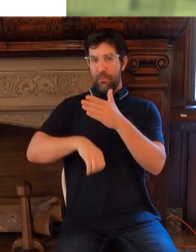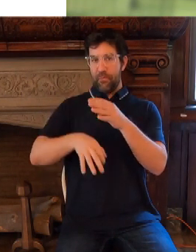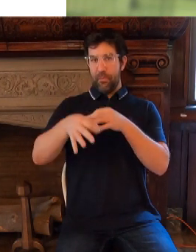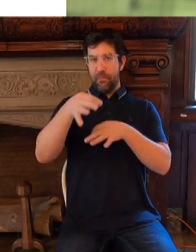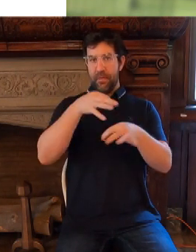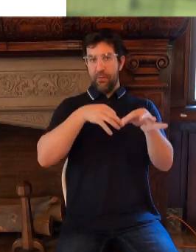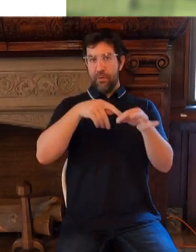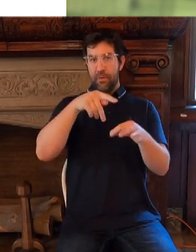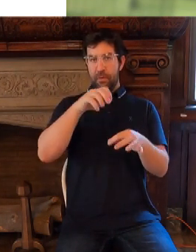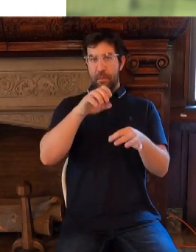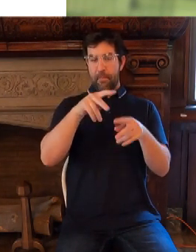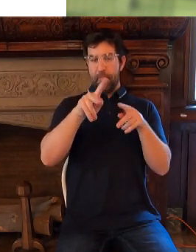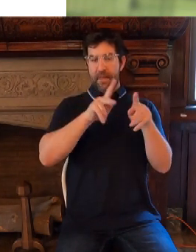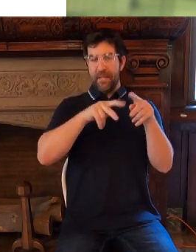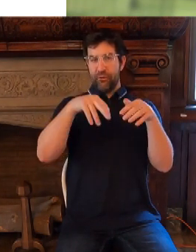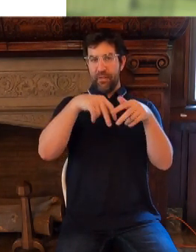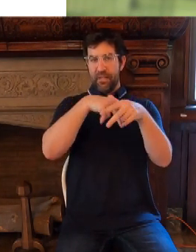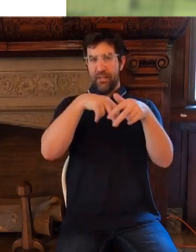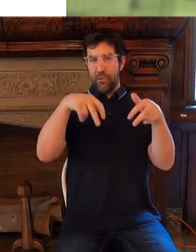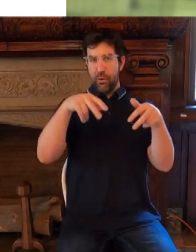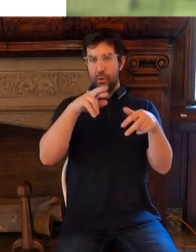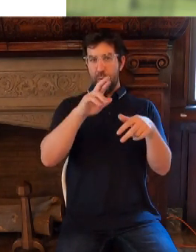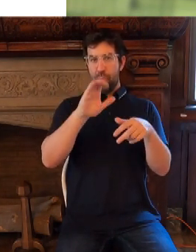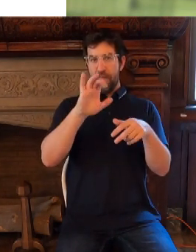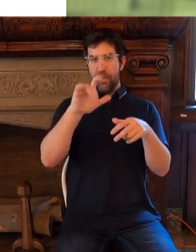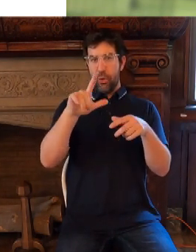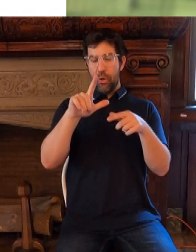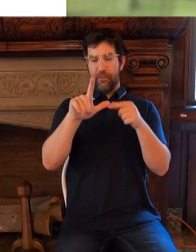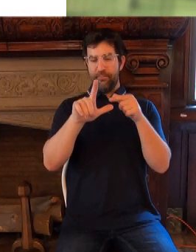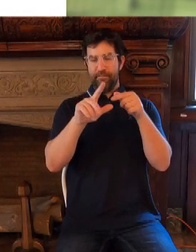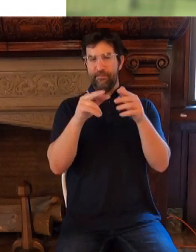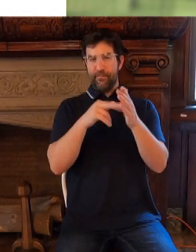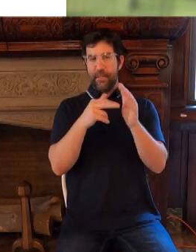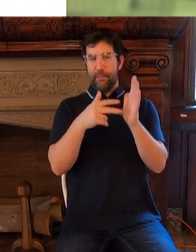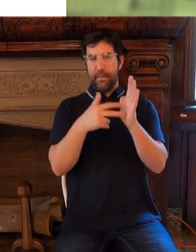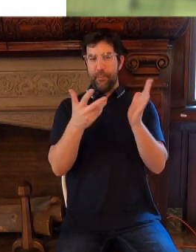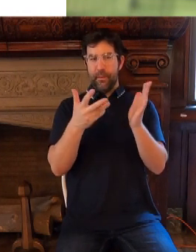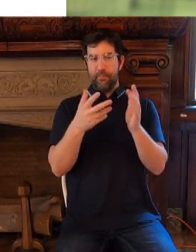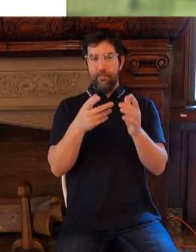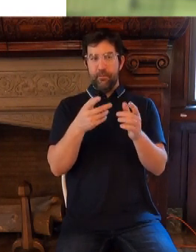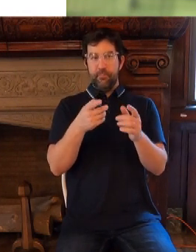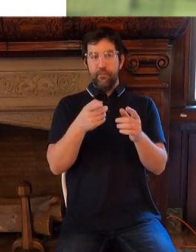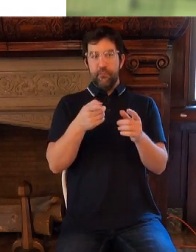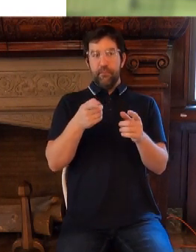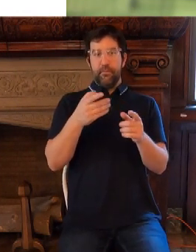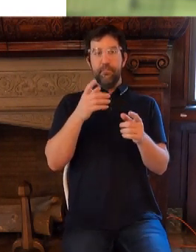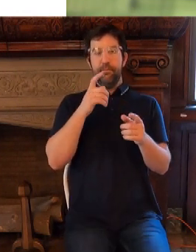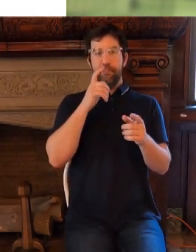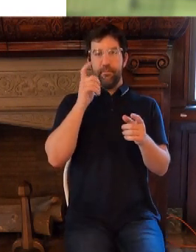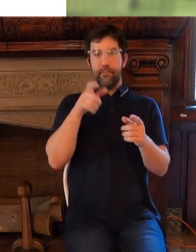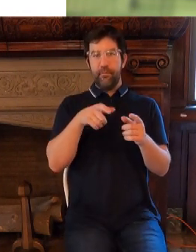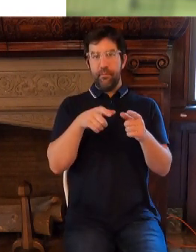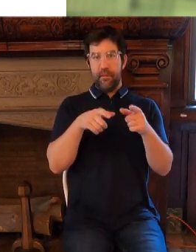pedestrian recall phase. Pedestrian recall basically means that you no longer need to push that pedestrian push